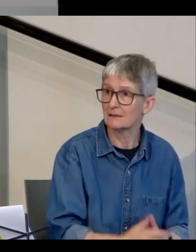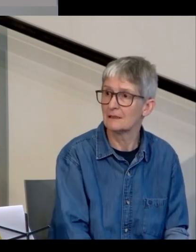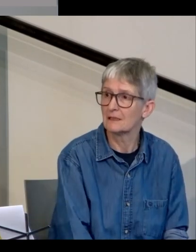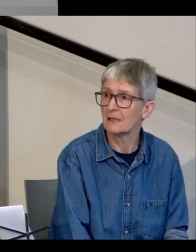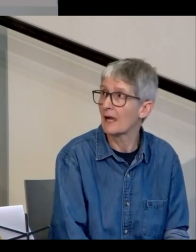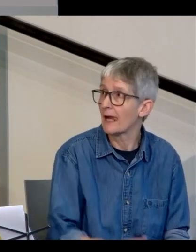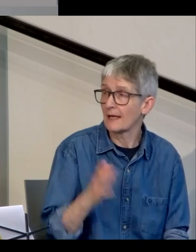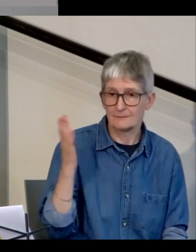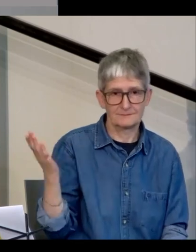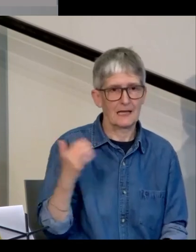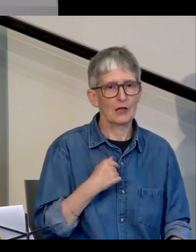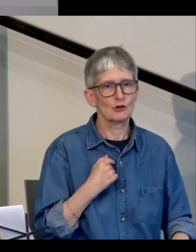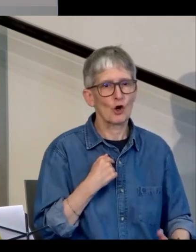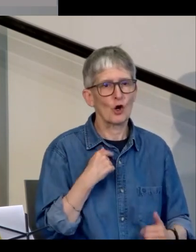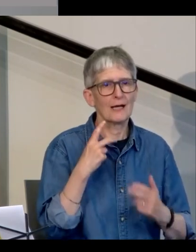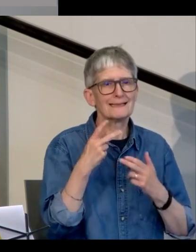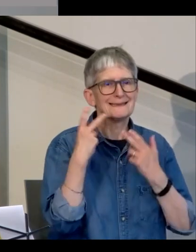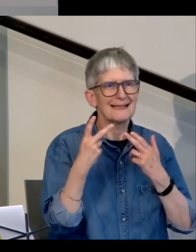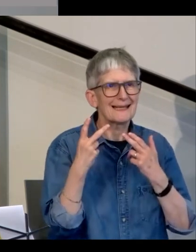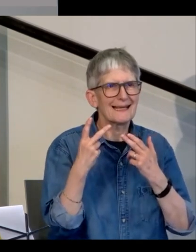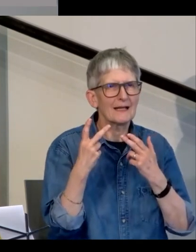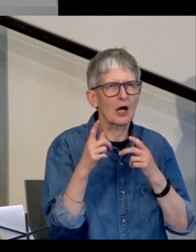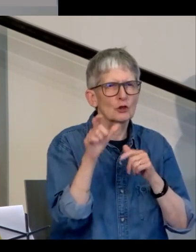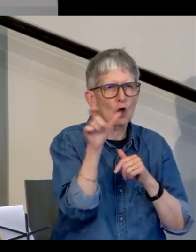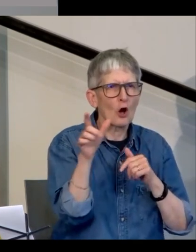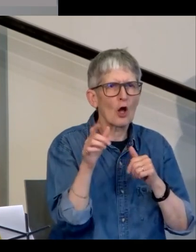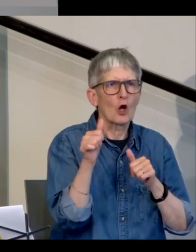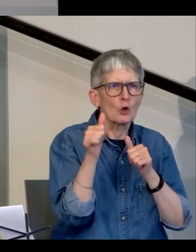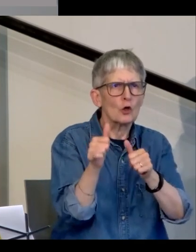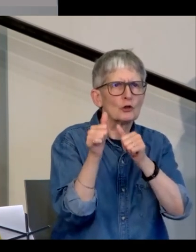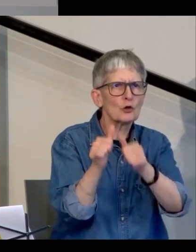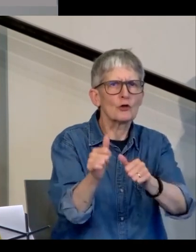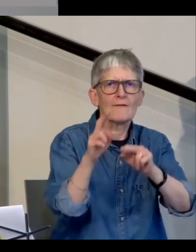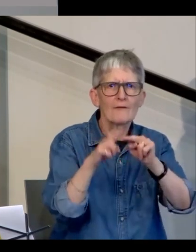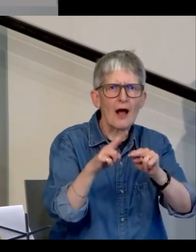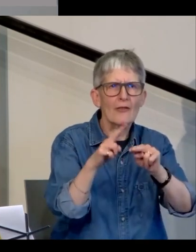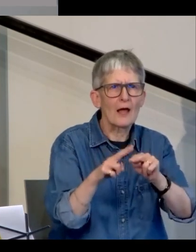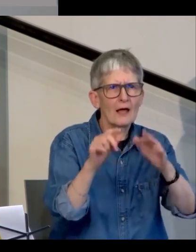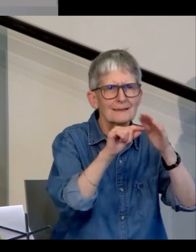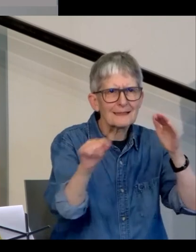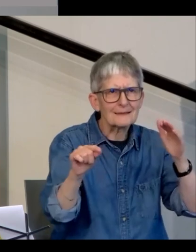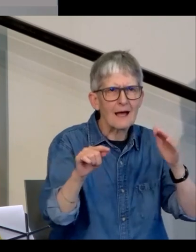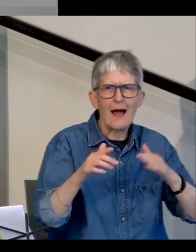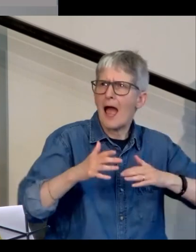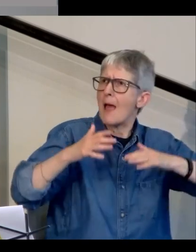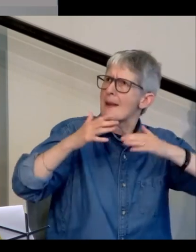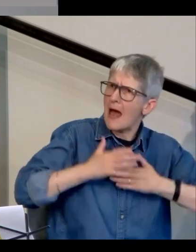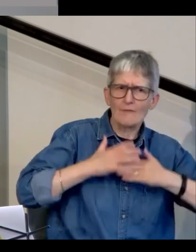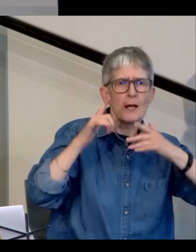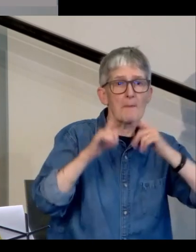I really enjoy singing this song, Good, Good Father. And there's a line in it which says, I'm loved by